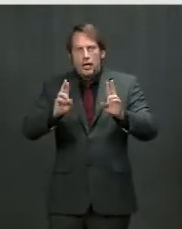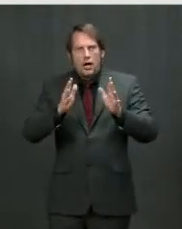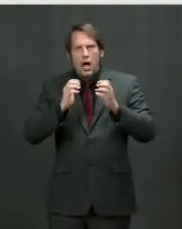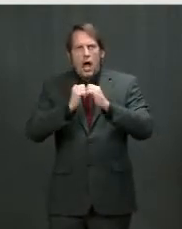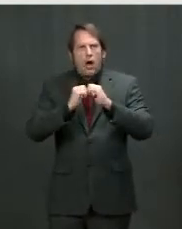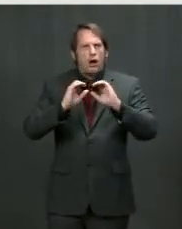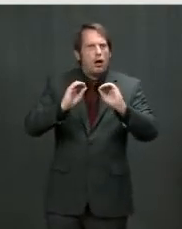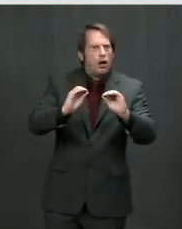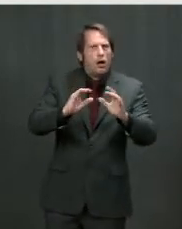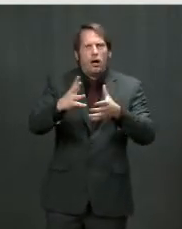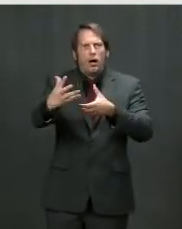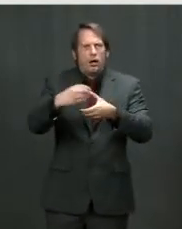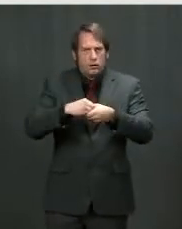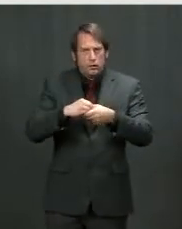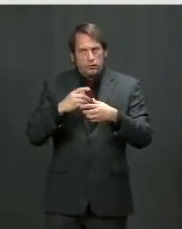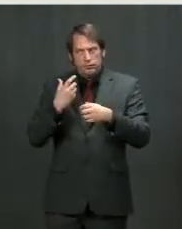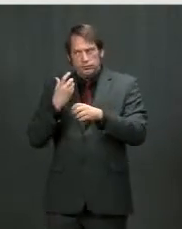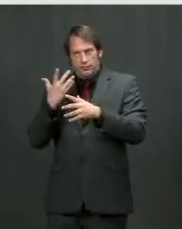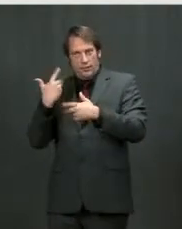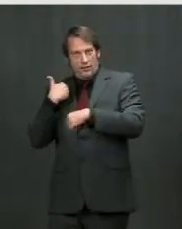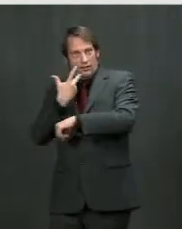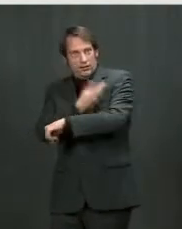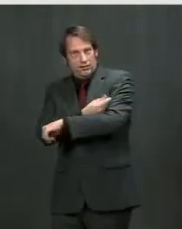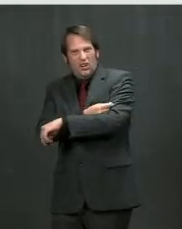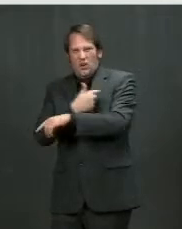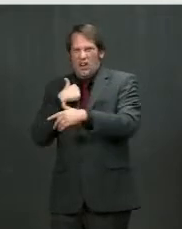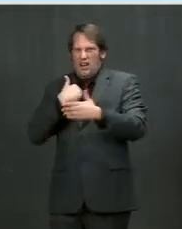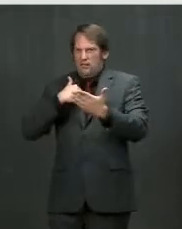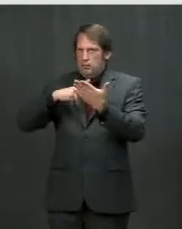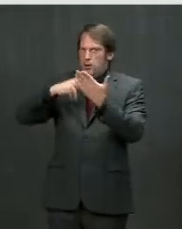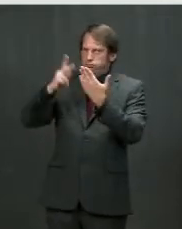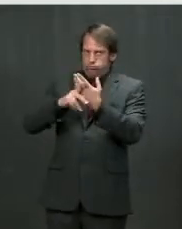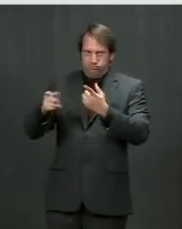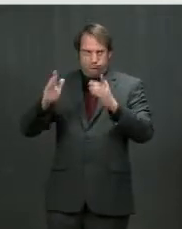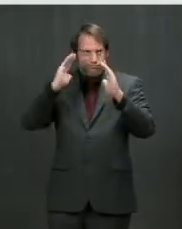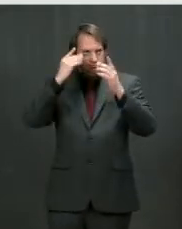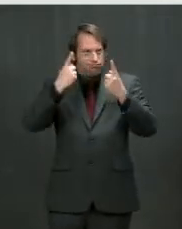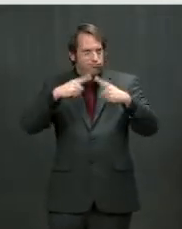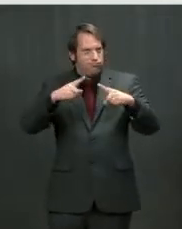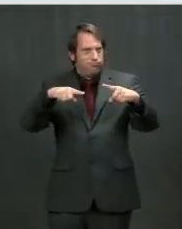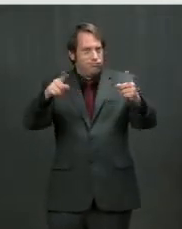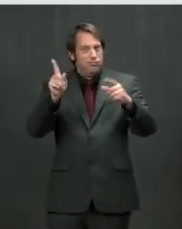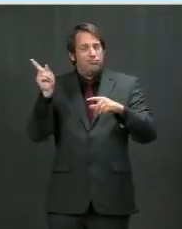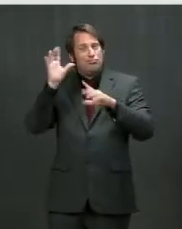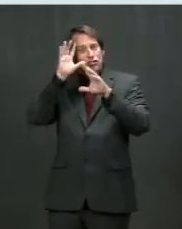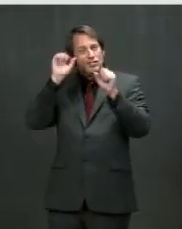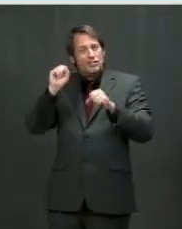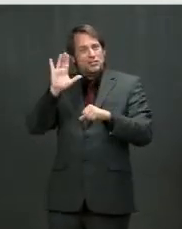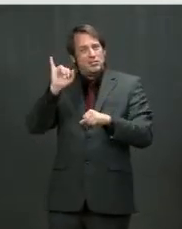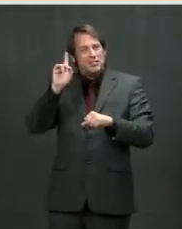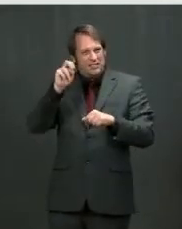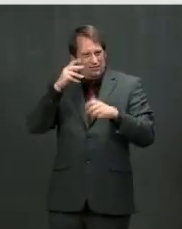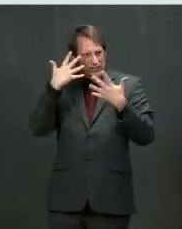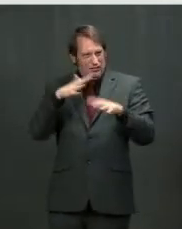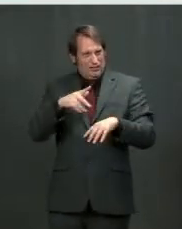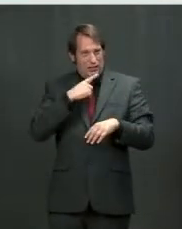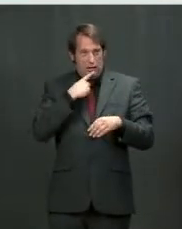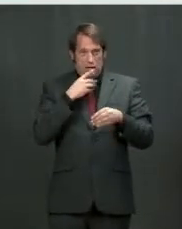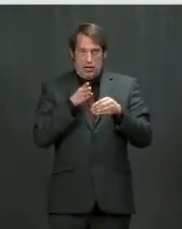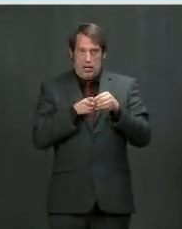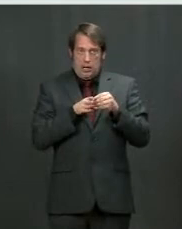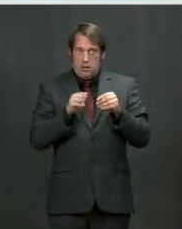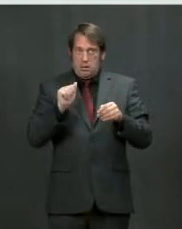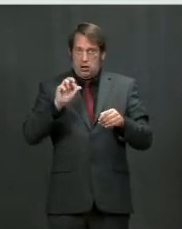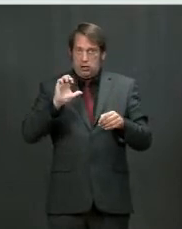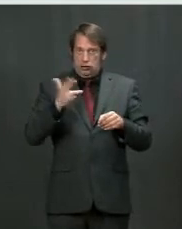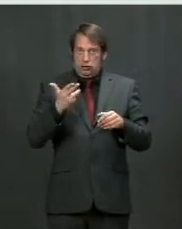it worked. As the president announced yesterday and Andy reiterated, by the end of March, 80% of all teachers, school